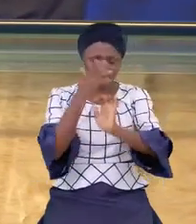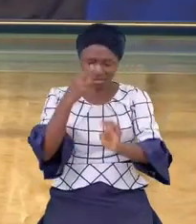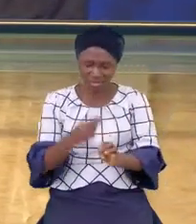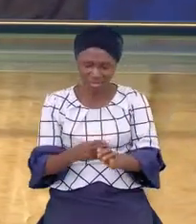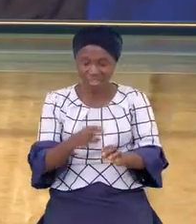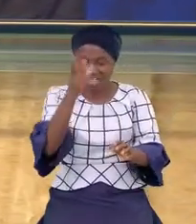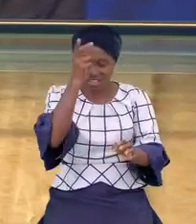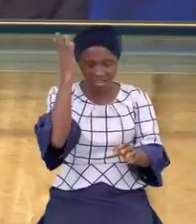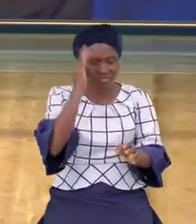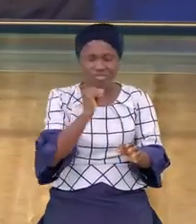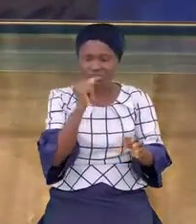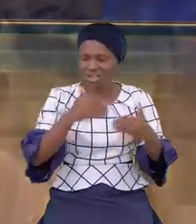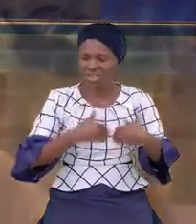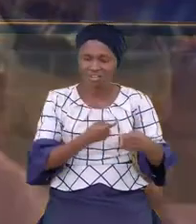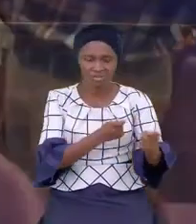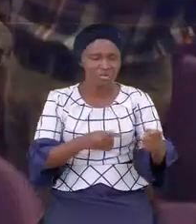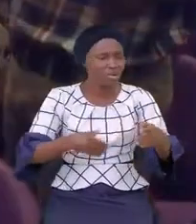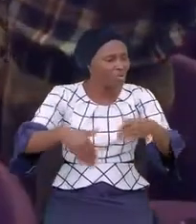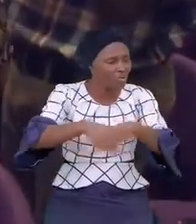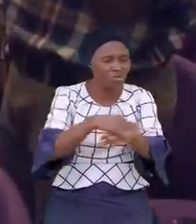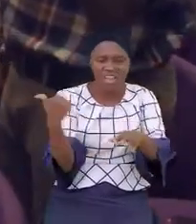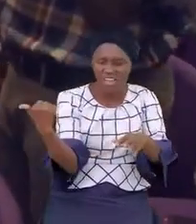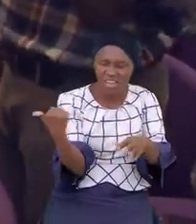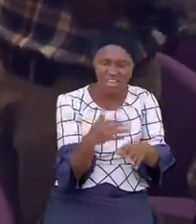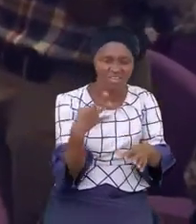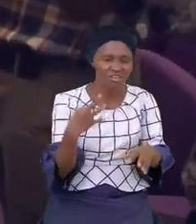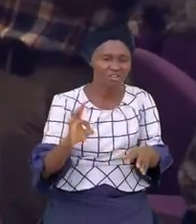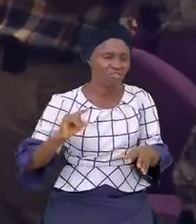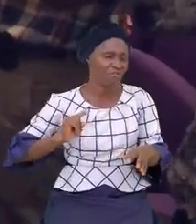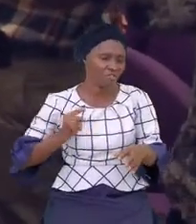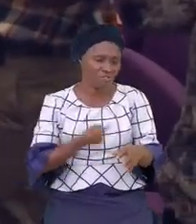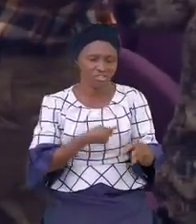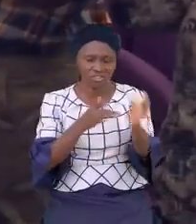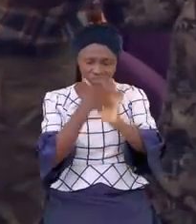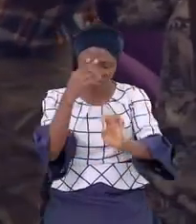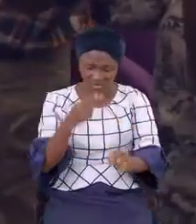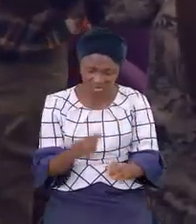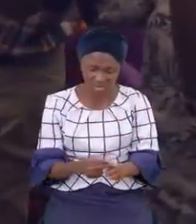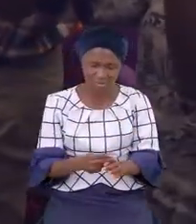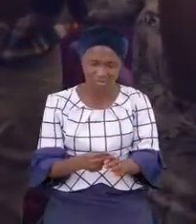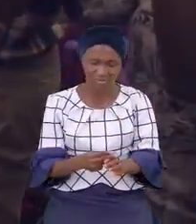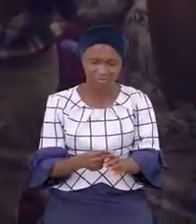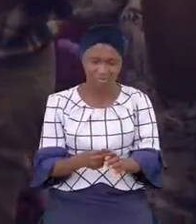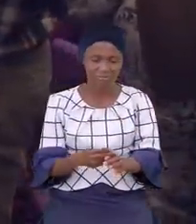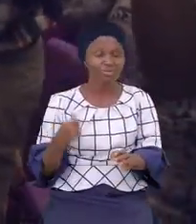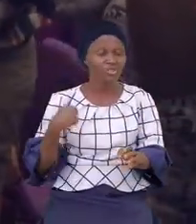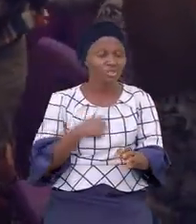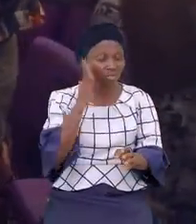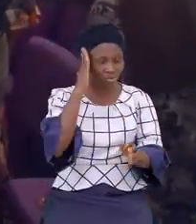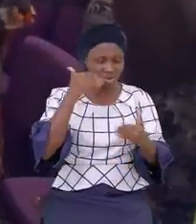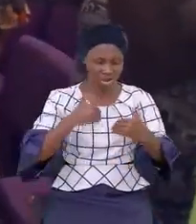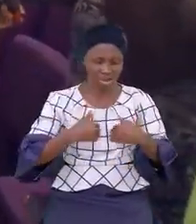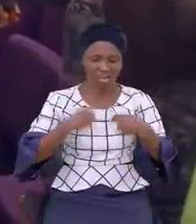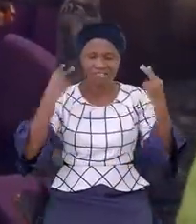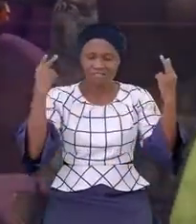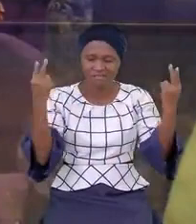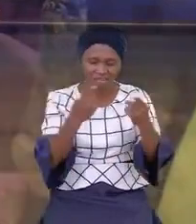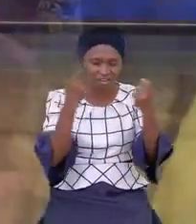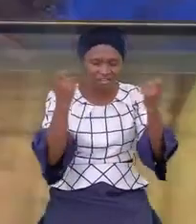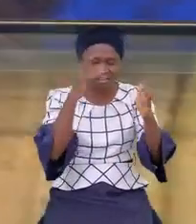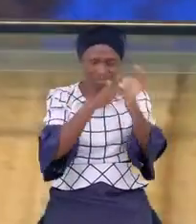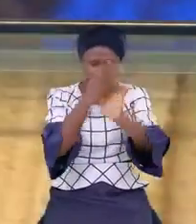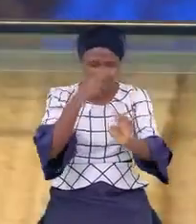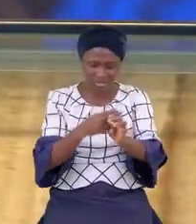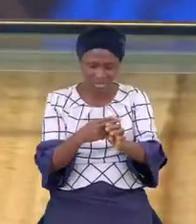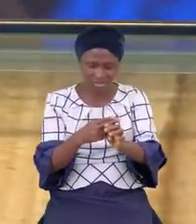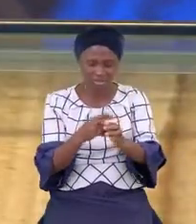dominion over any of us. In the secret and the public, we will have the victory. Over